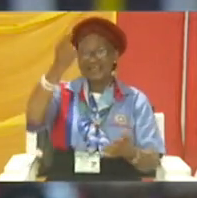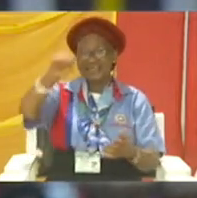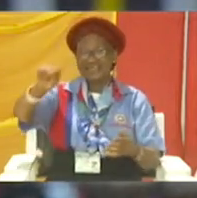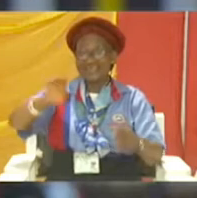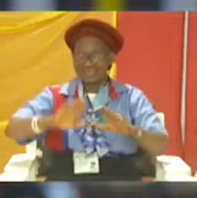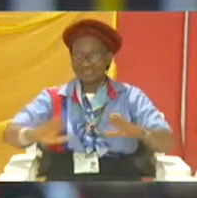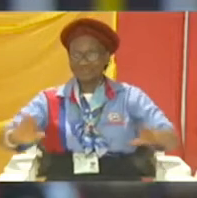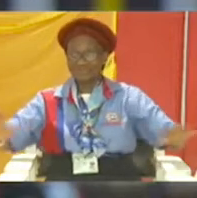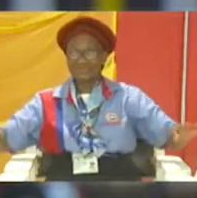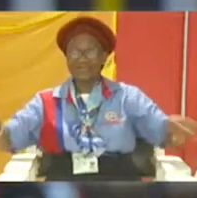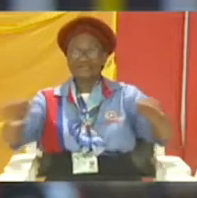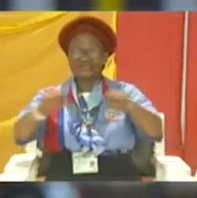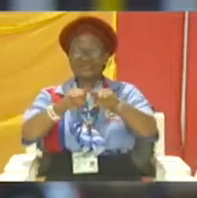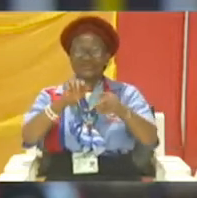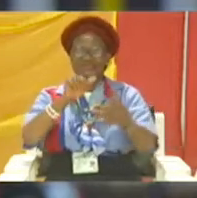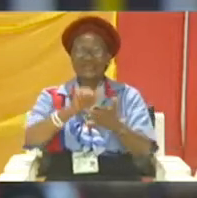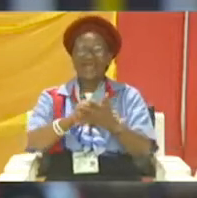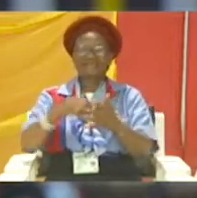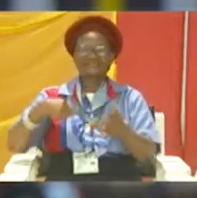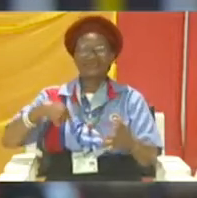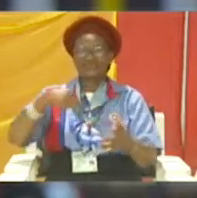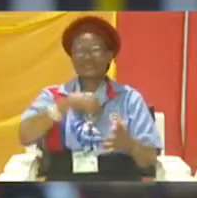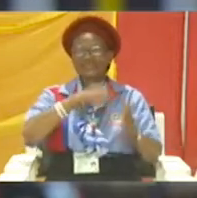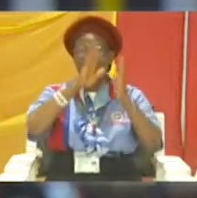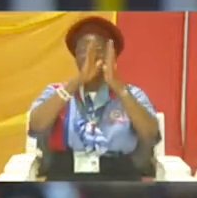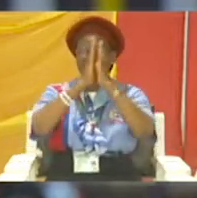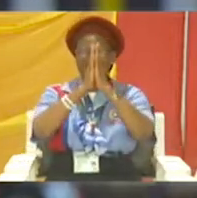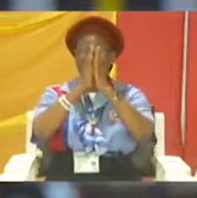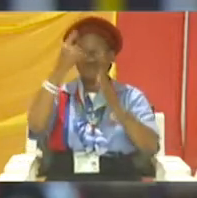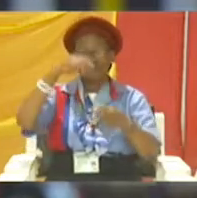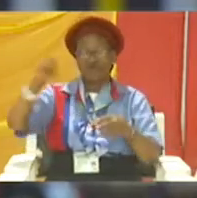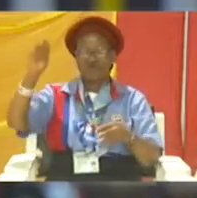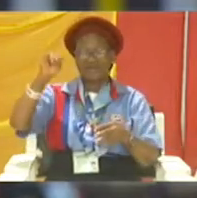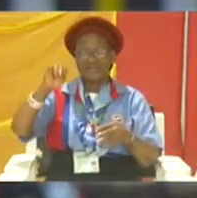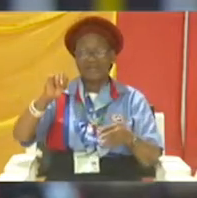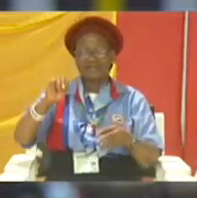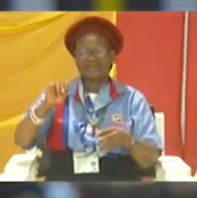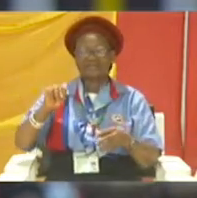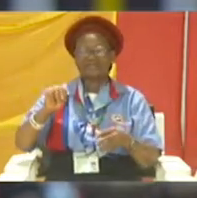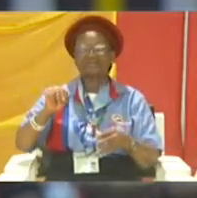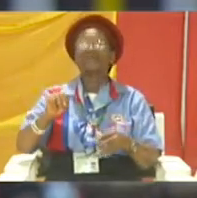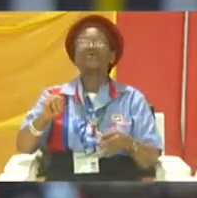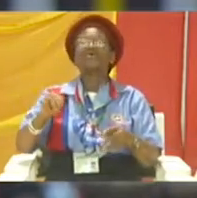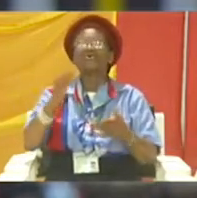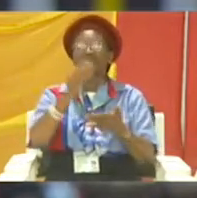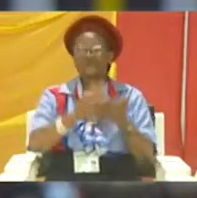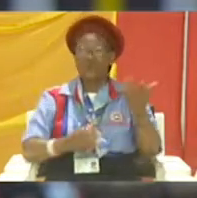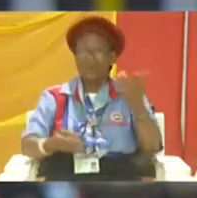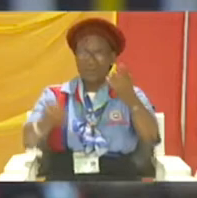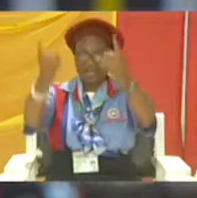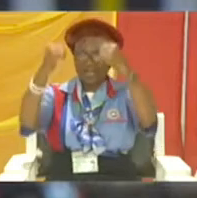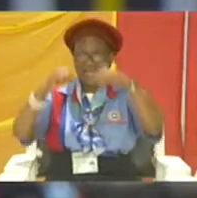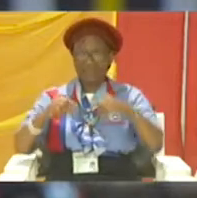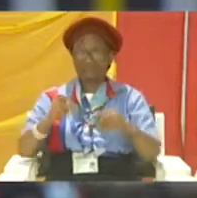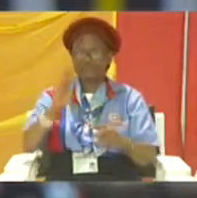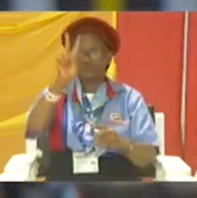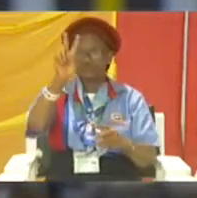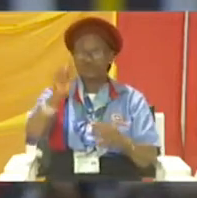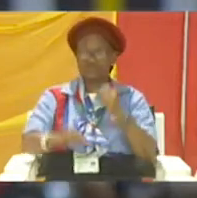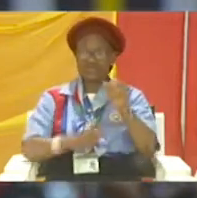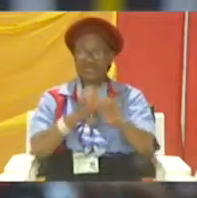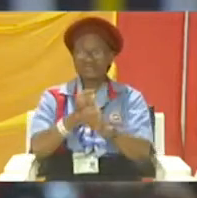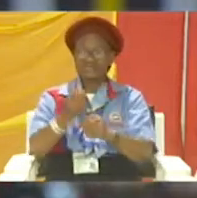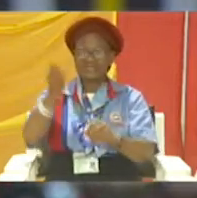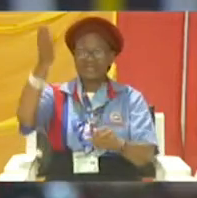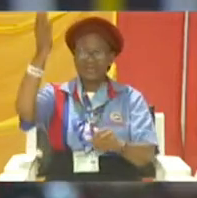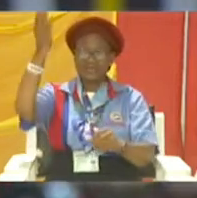Then some came 2 years ago. They